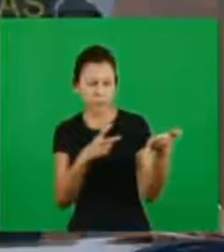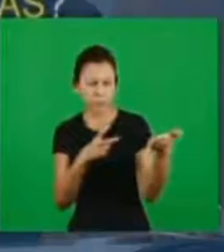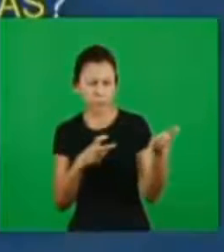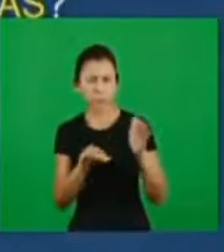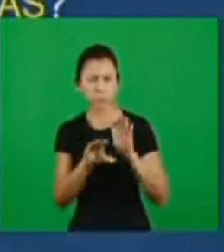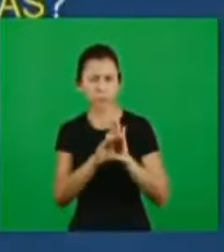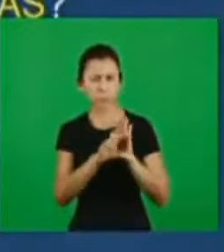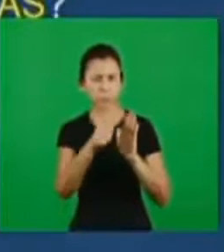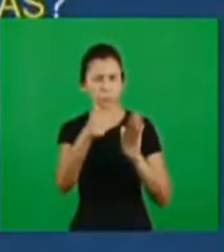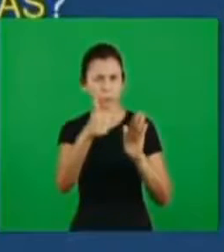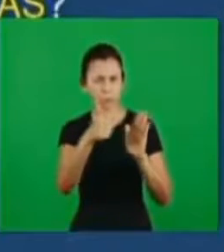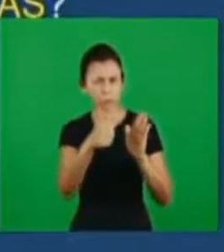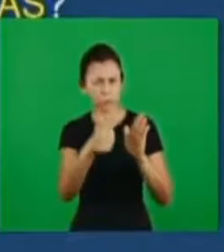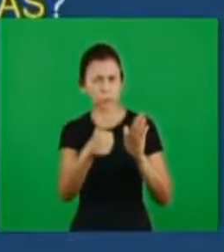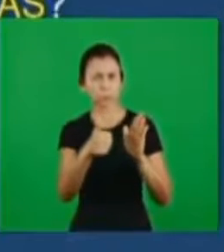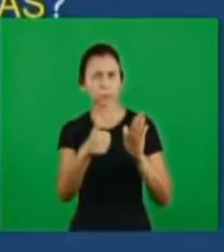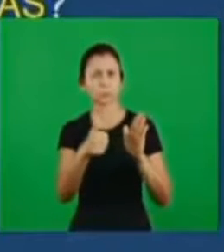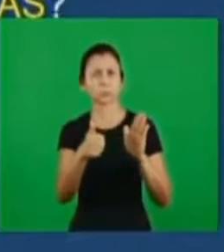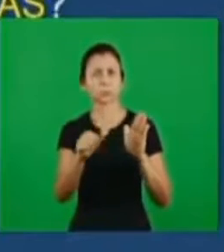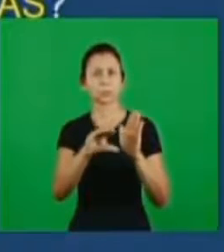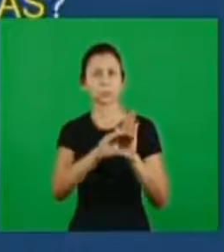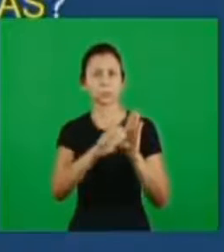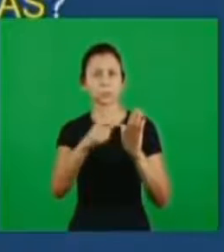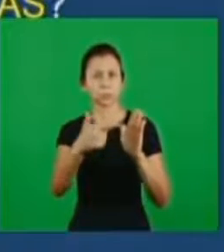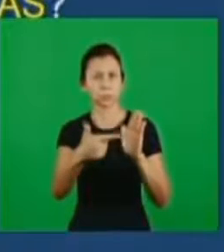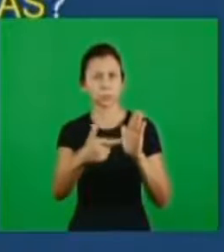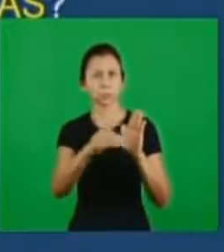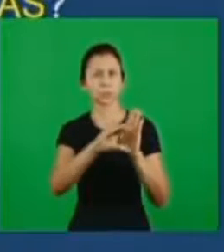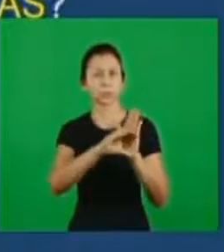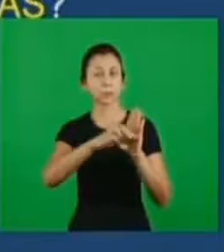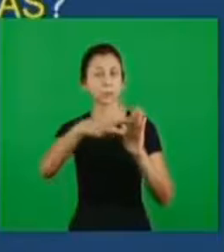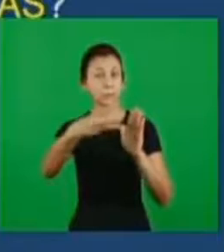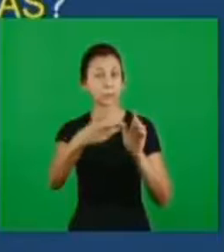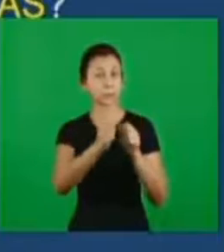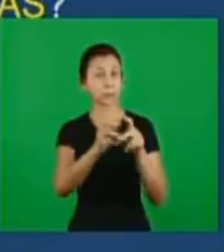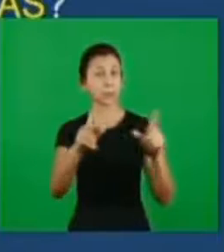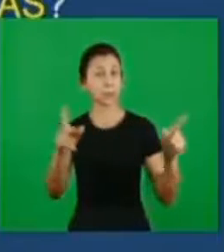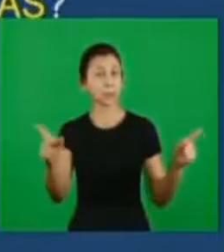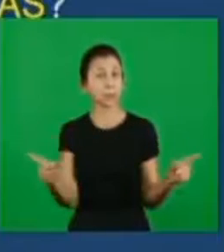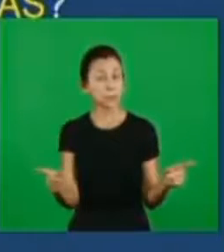and the reading of the brethren read in chapter